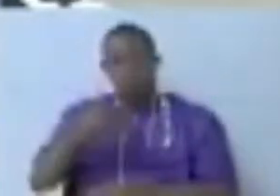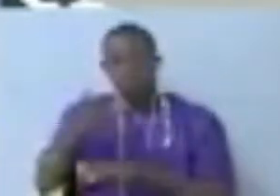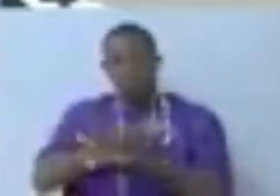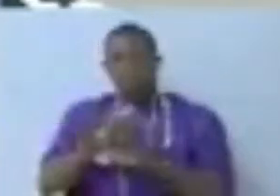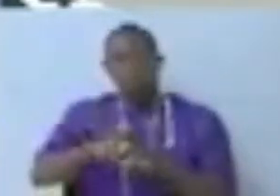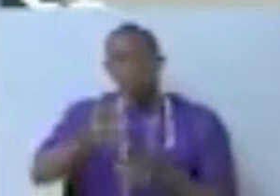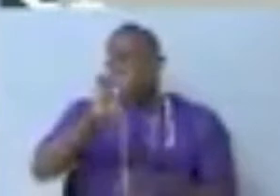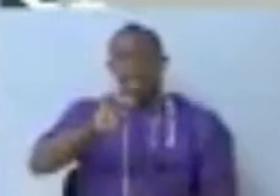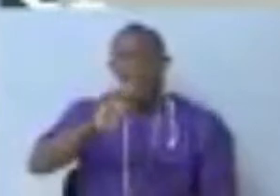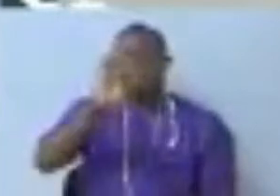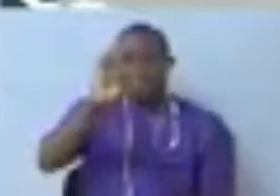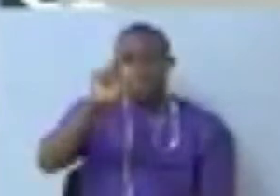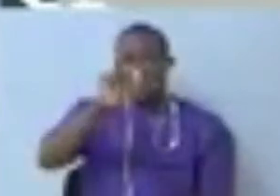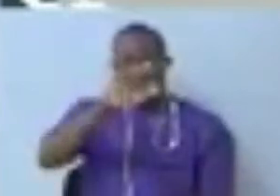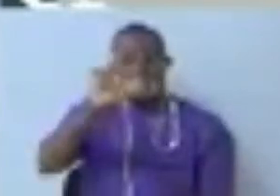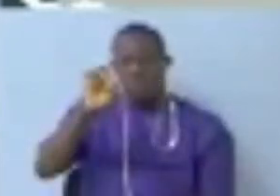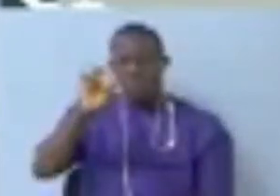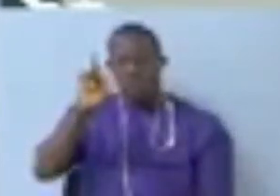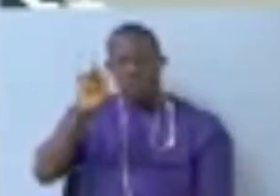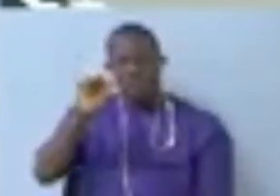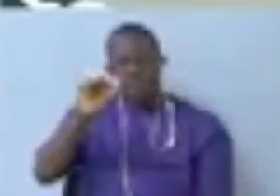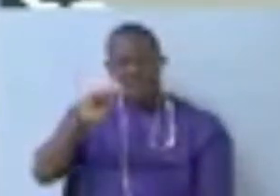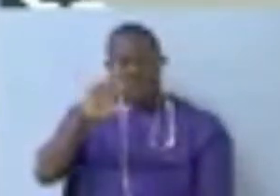of Balo Kante and the Farafenni attackers.